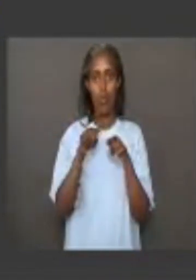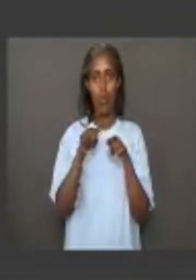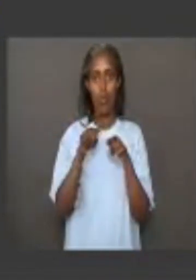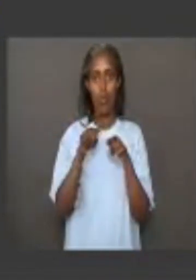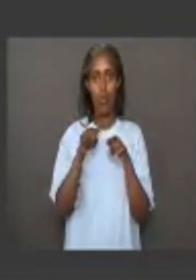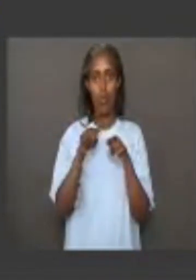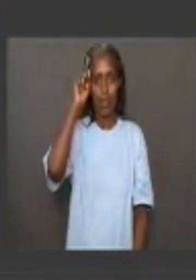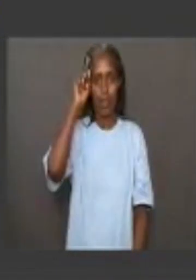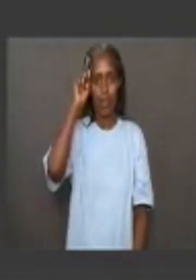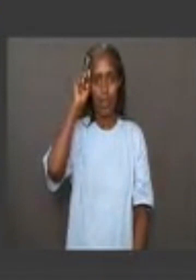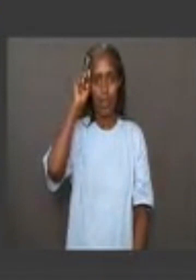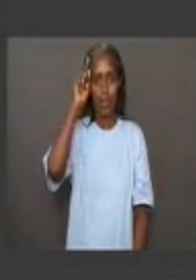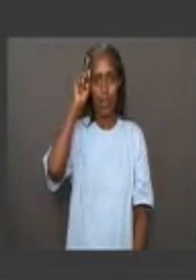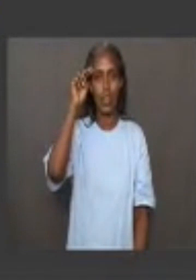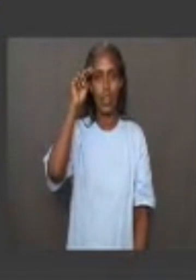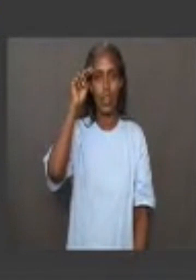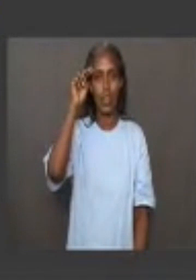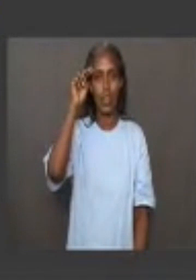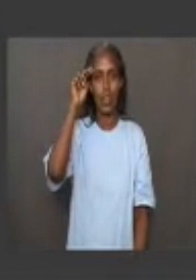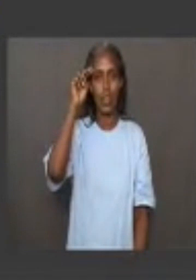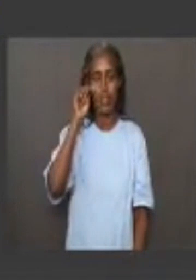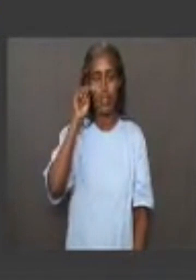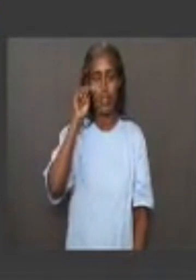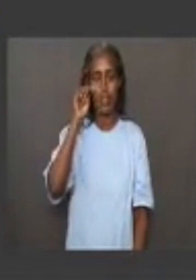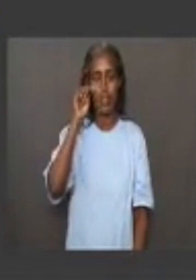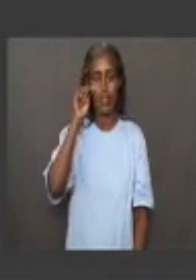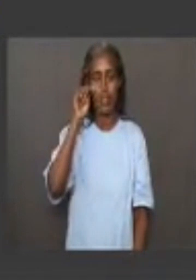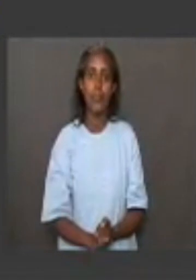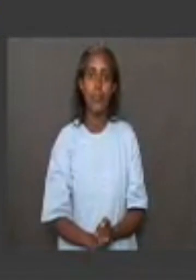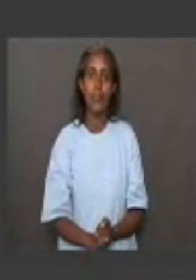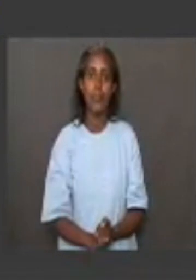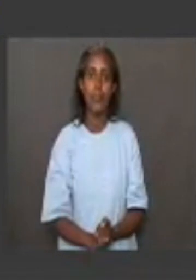1 over n.